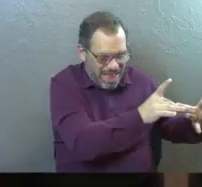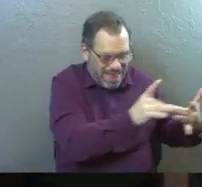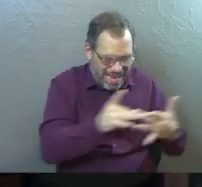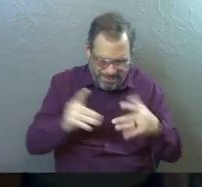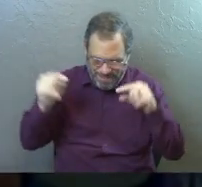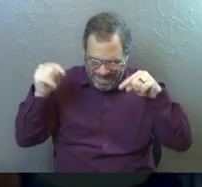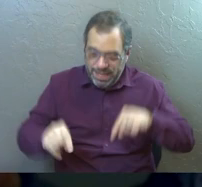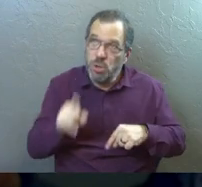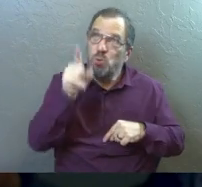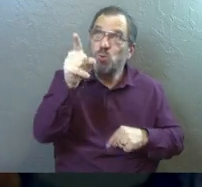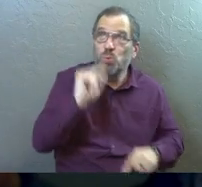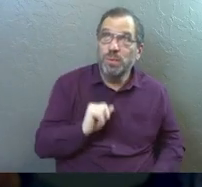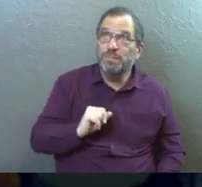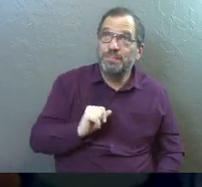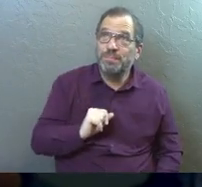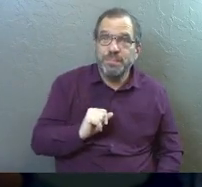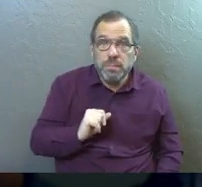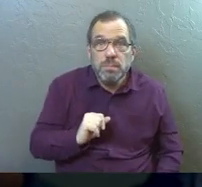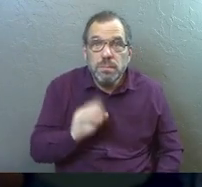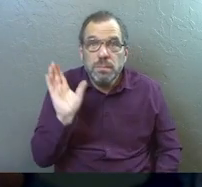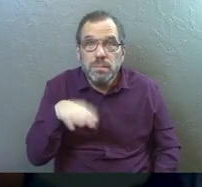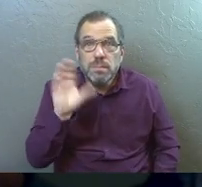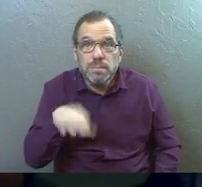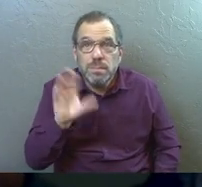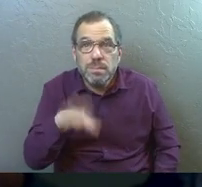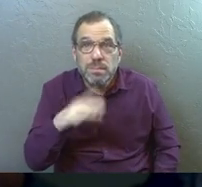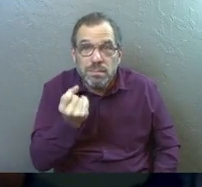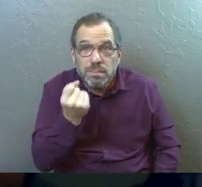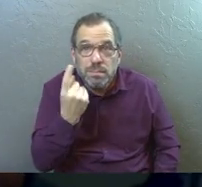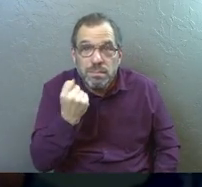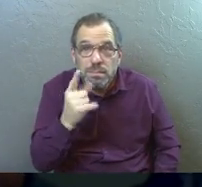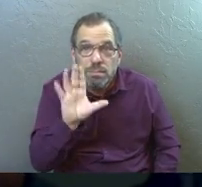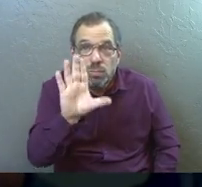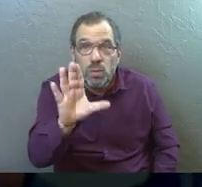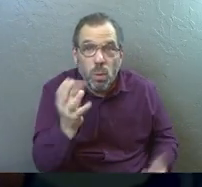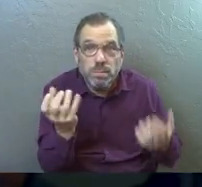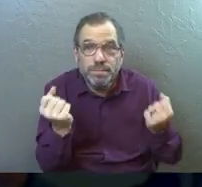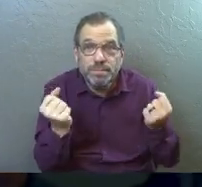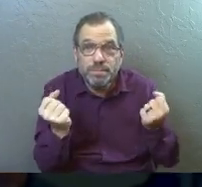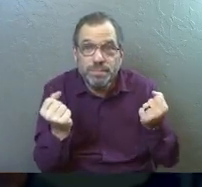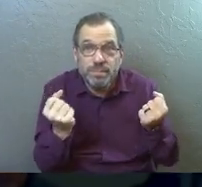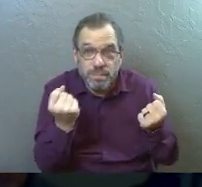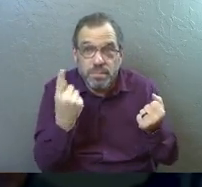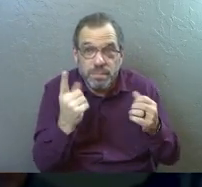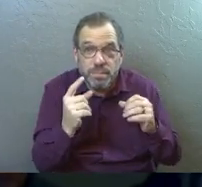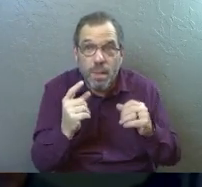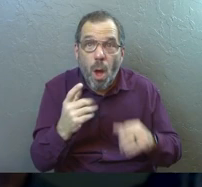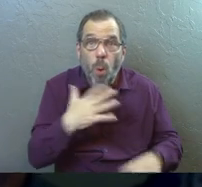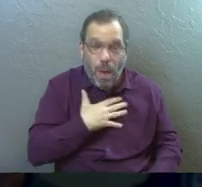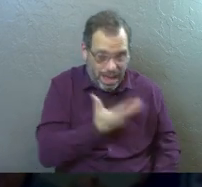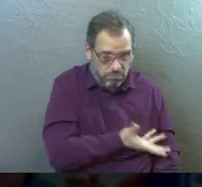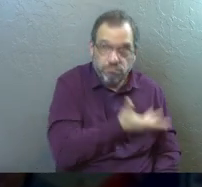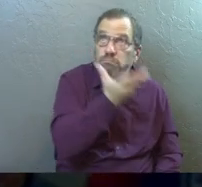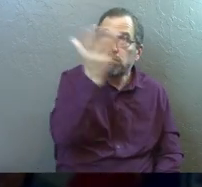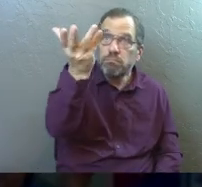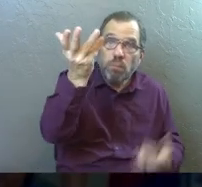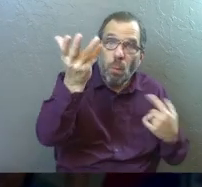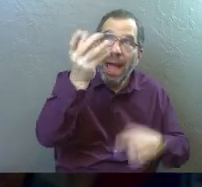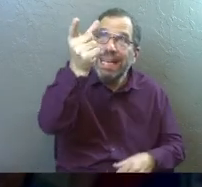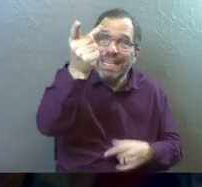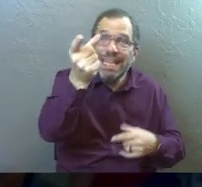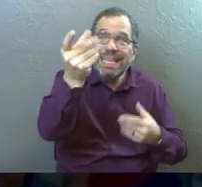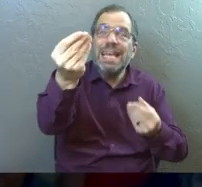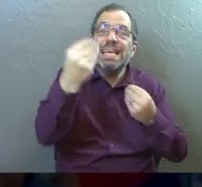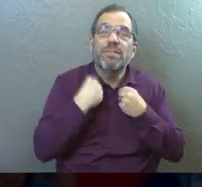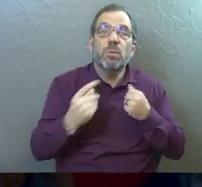here. Do you hear your own testimony in those words? The only reason we give to God is because he